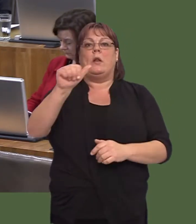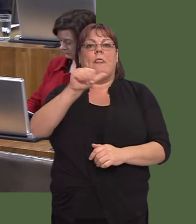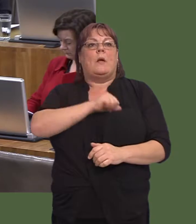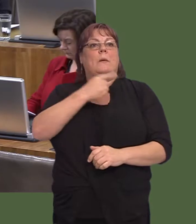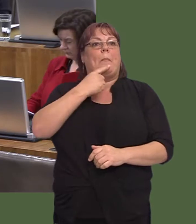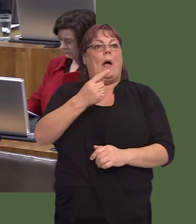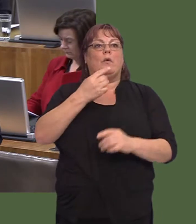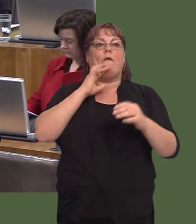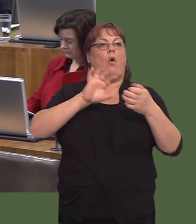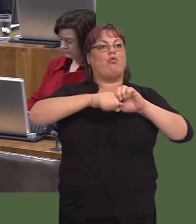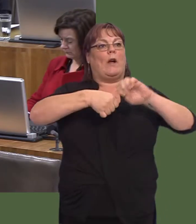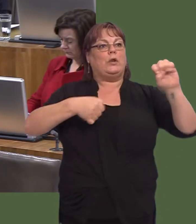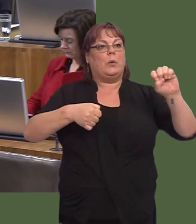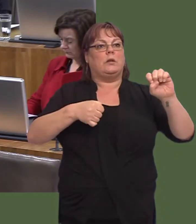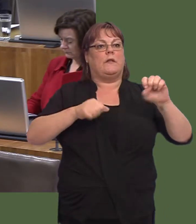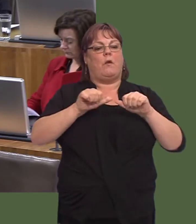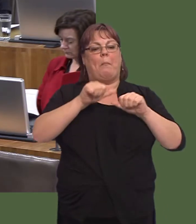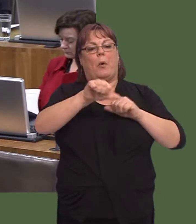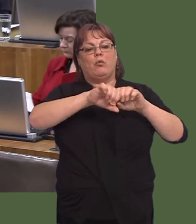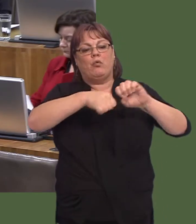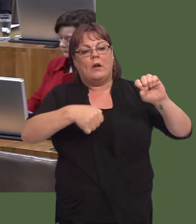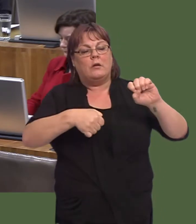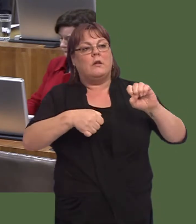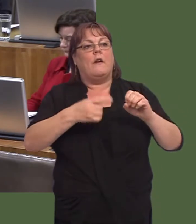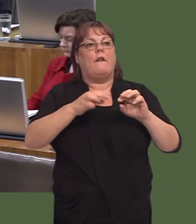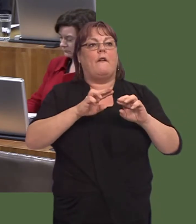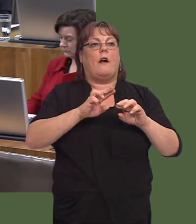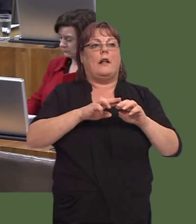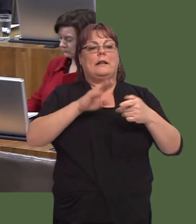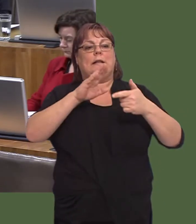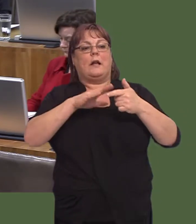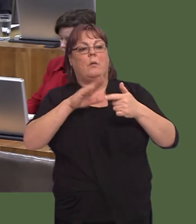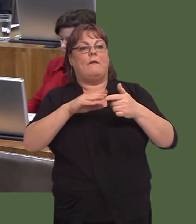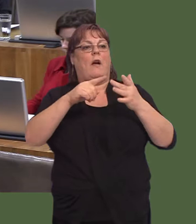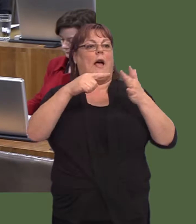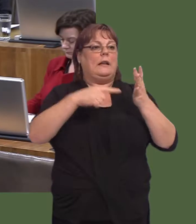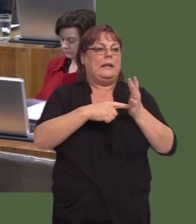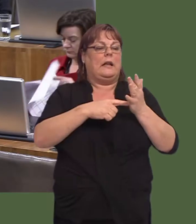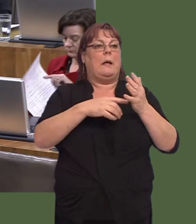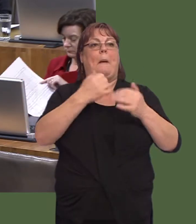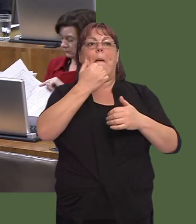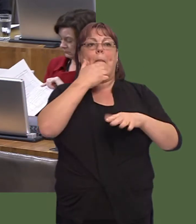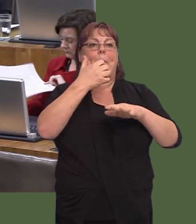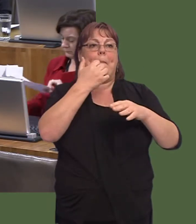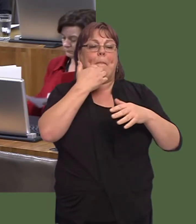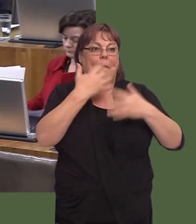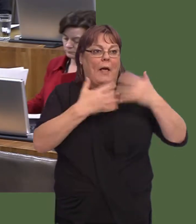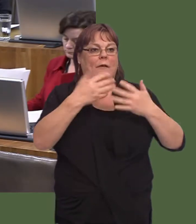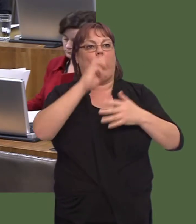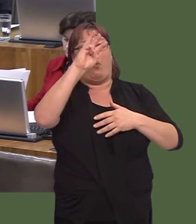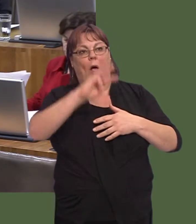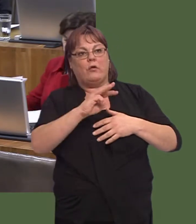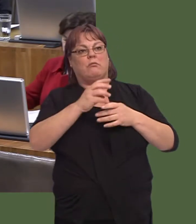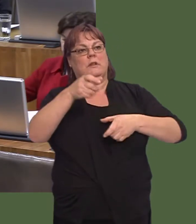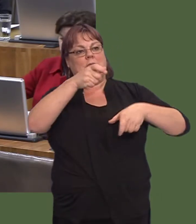to graduates of the first or a postgraduate degree undertaking secondary postgraduate ITE programmes in maths, Welsh, computer science,